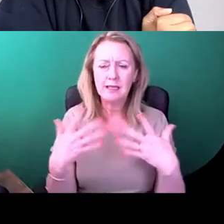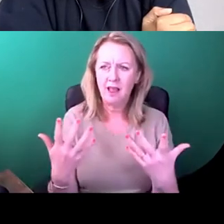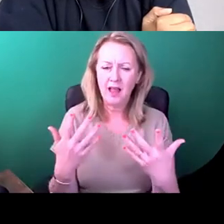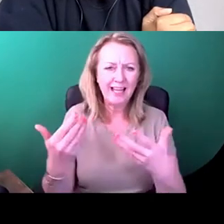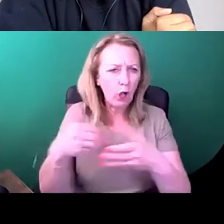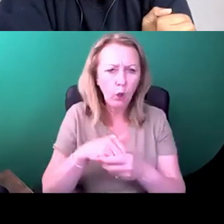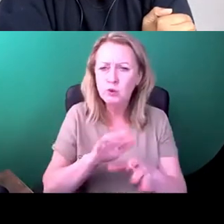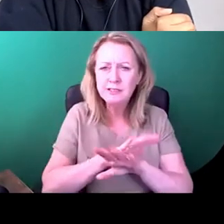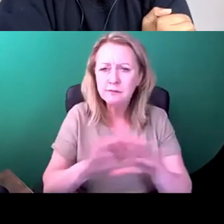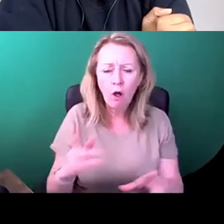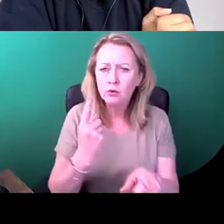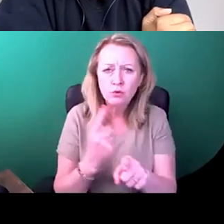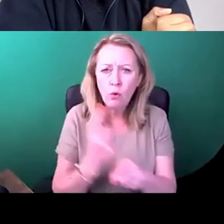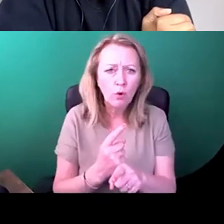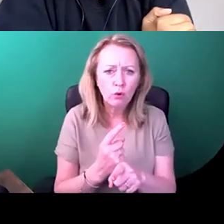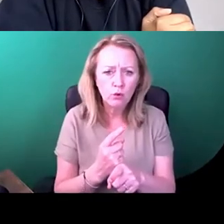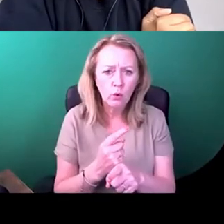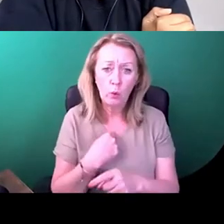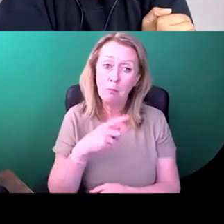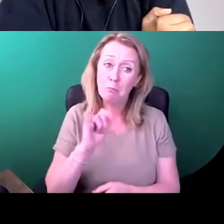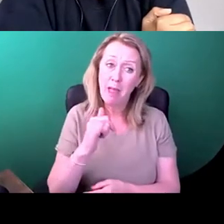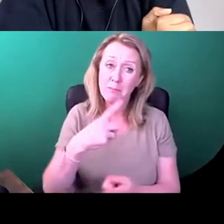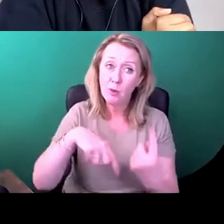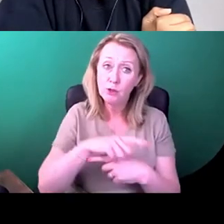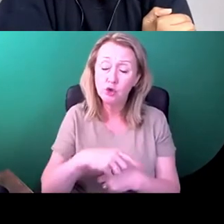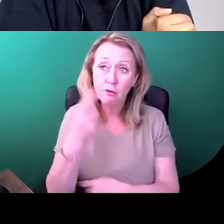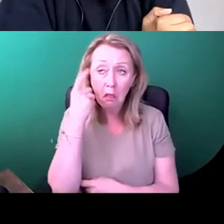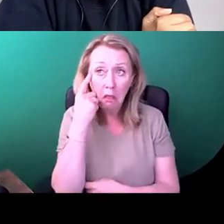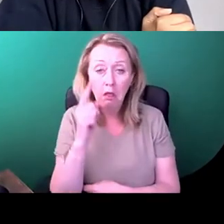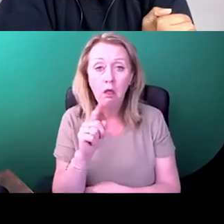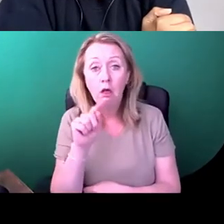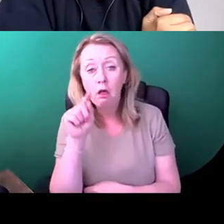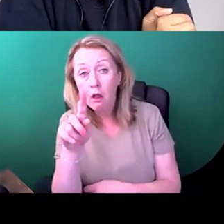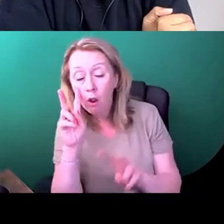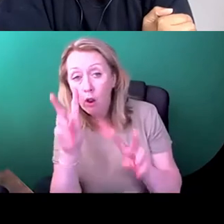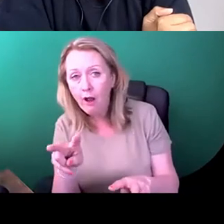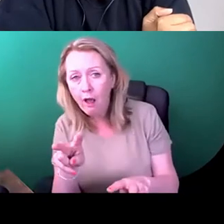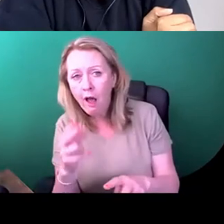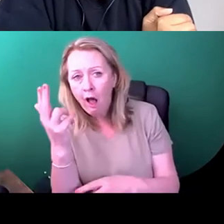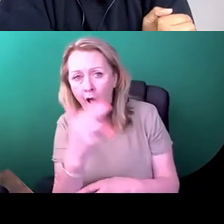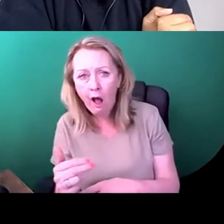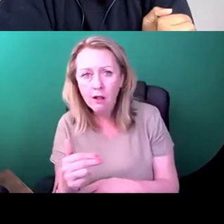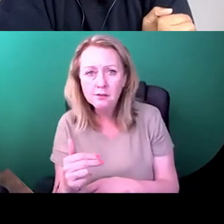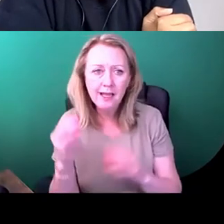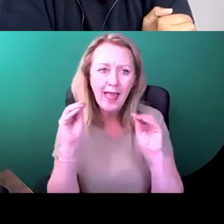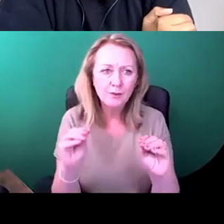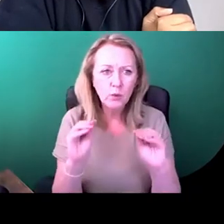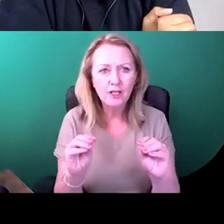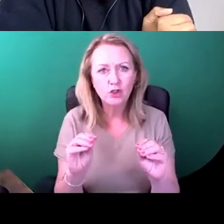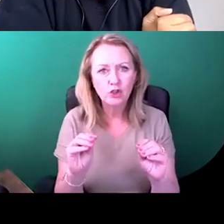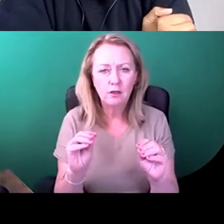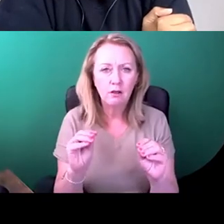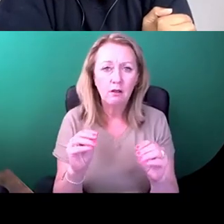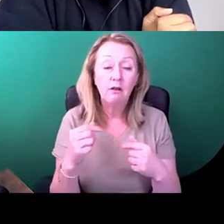in a sustained way, perhaps we also need to cast our eye on arts and cultural education. So here I'm thinking about